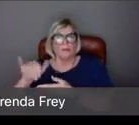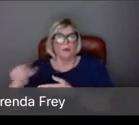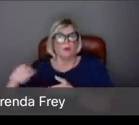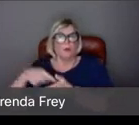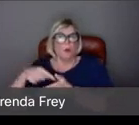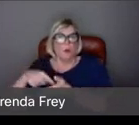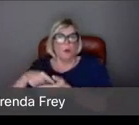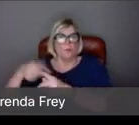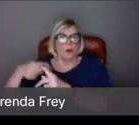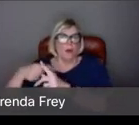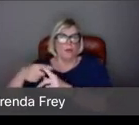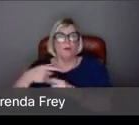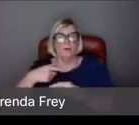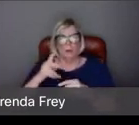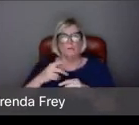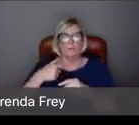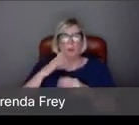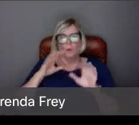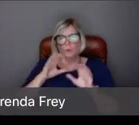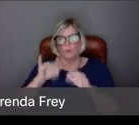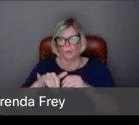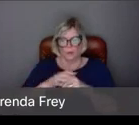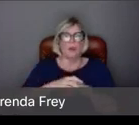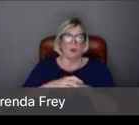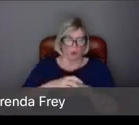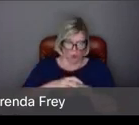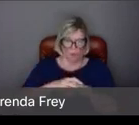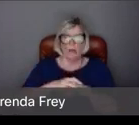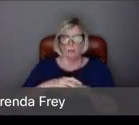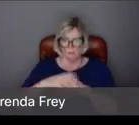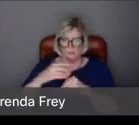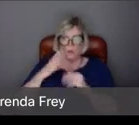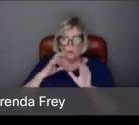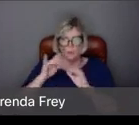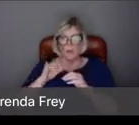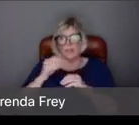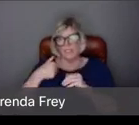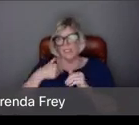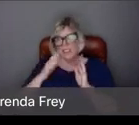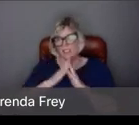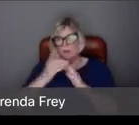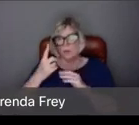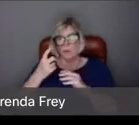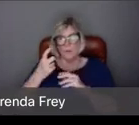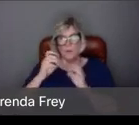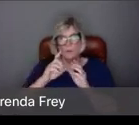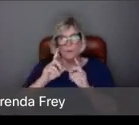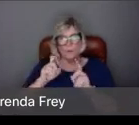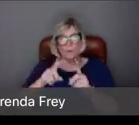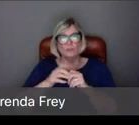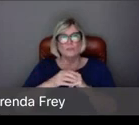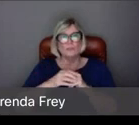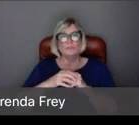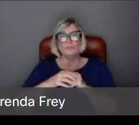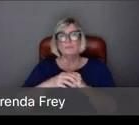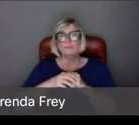I'll just do that. I'll just give the okay, I'll just do that. And can I ask one more question, if you don't mind? Sure.